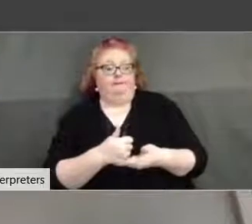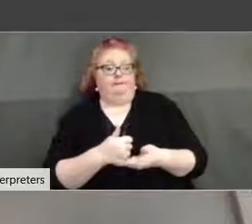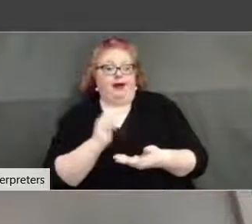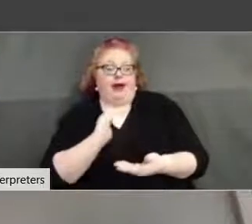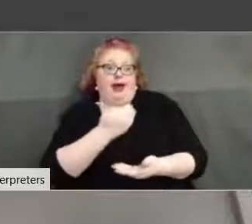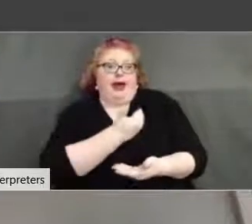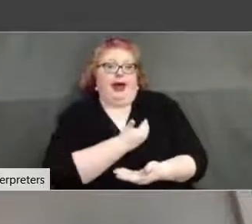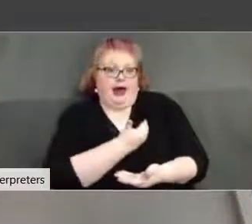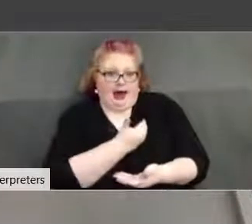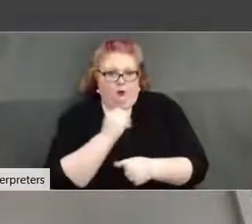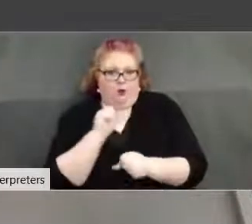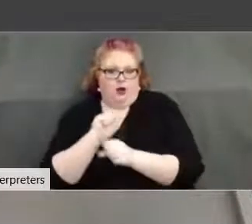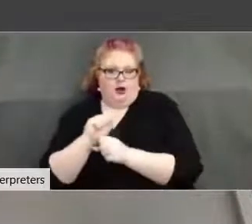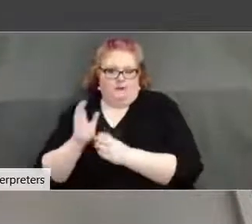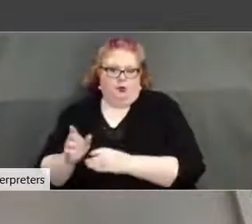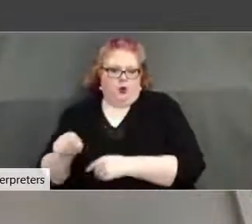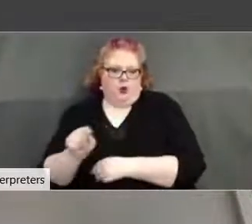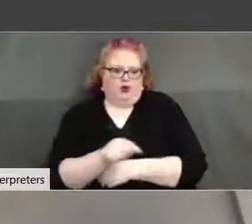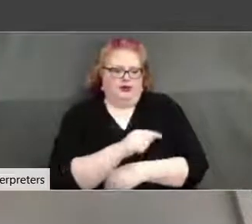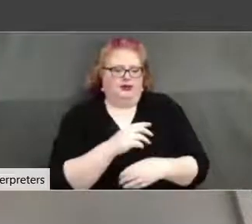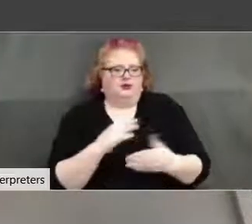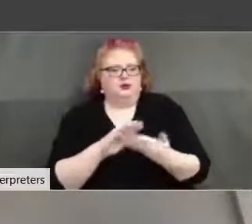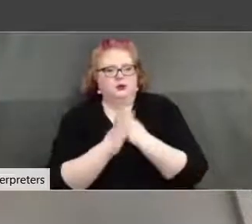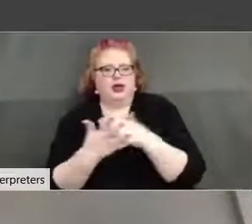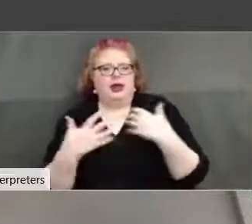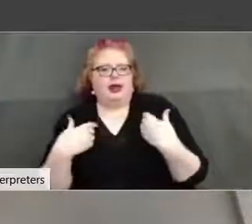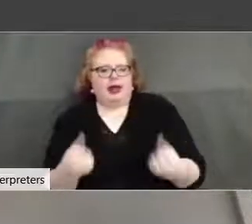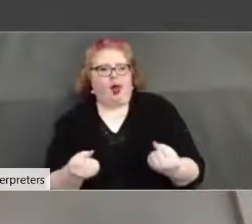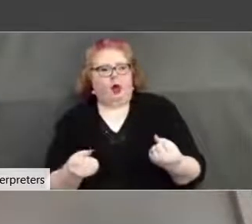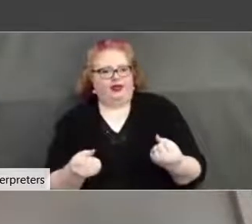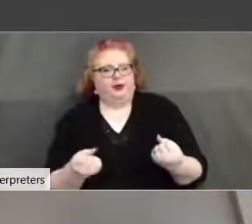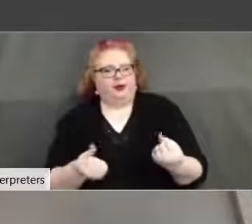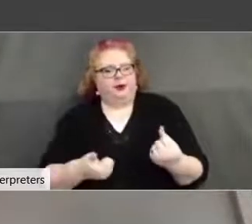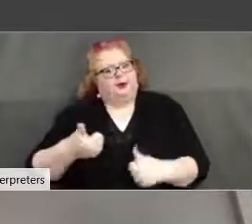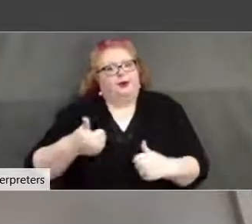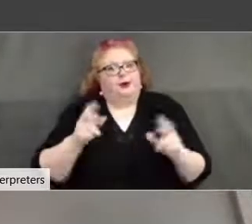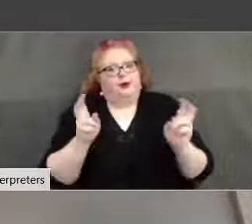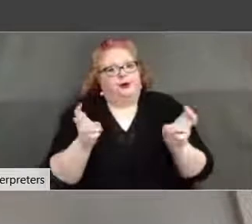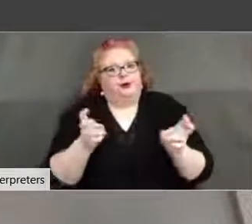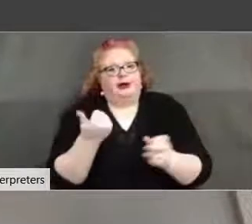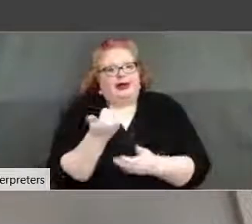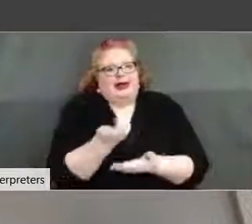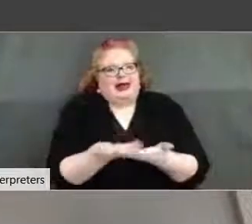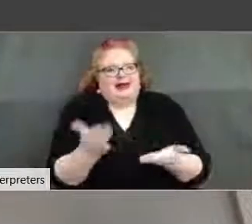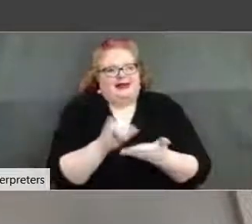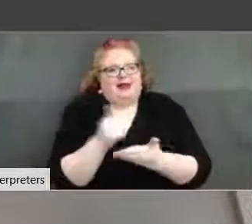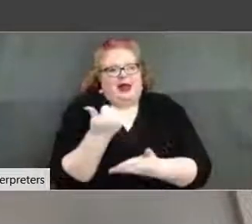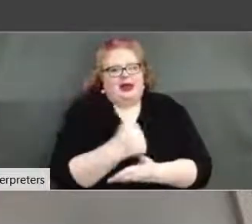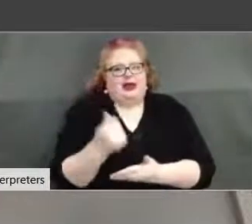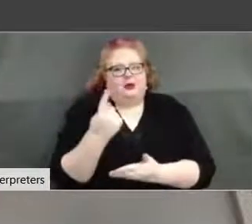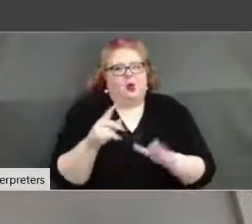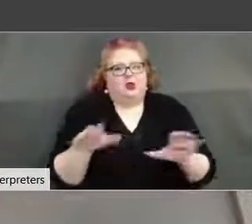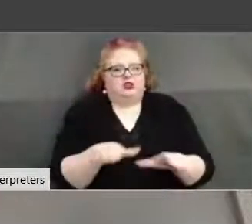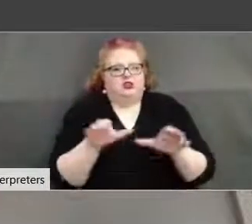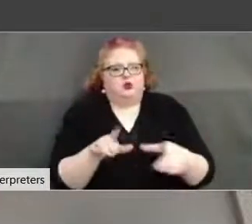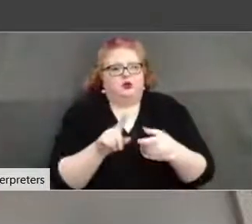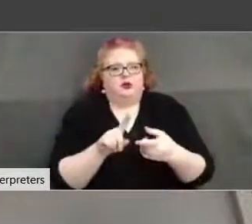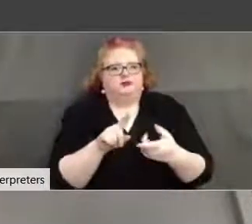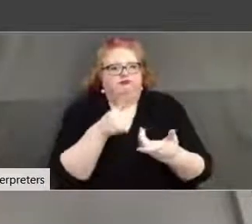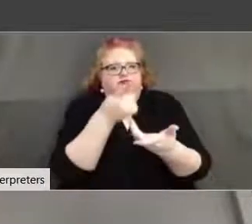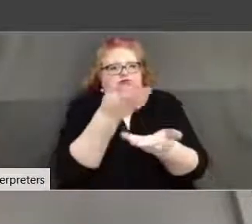employees get healthier? Is there anything is there anything anybody is doing that has proven successful?